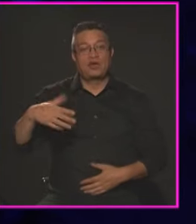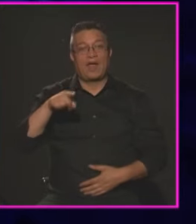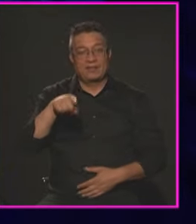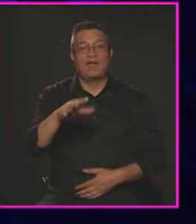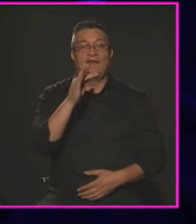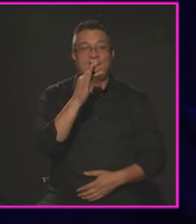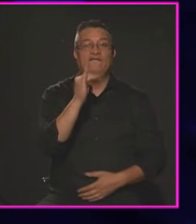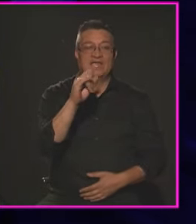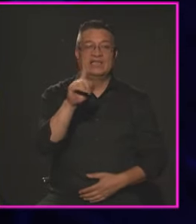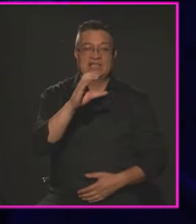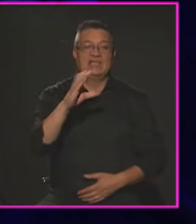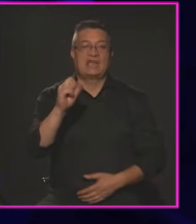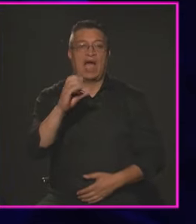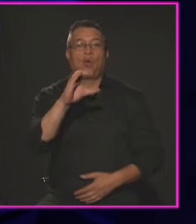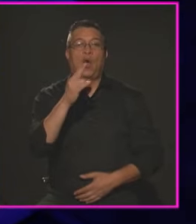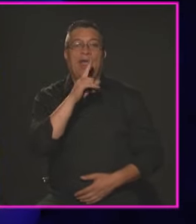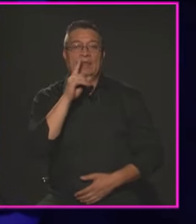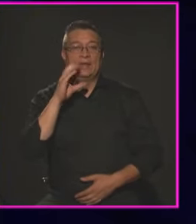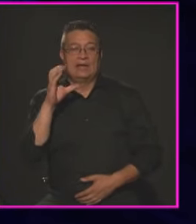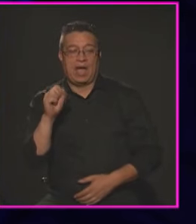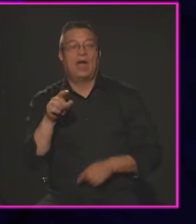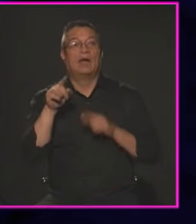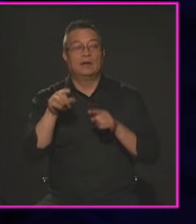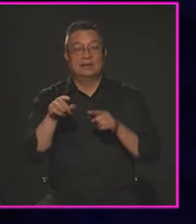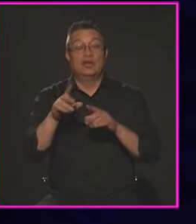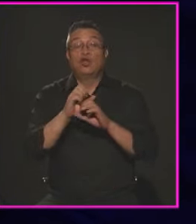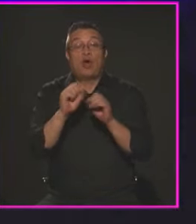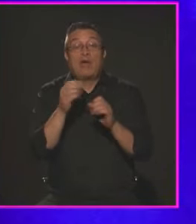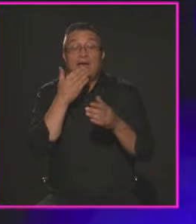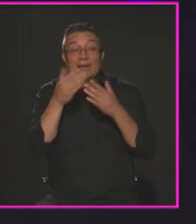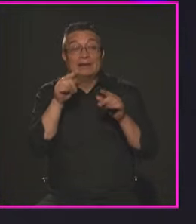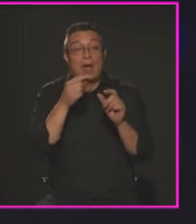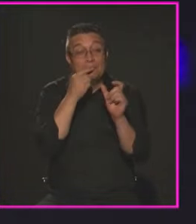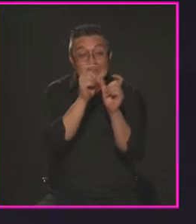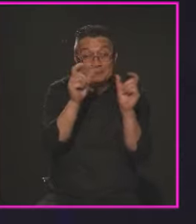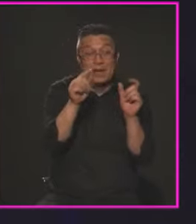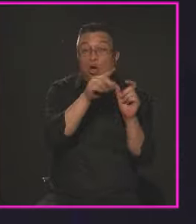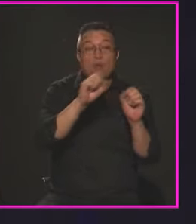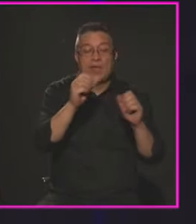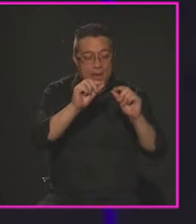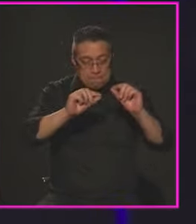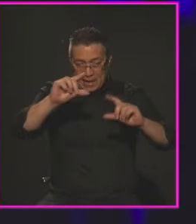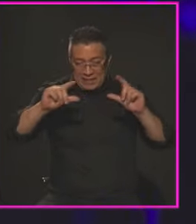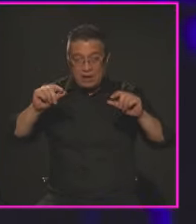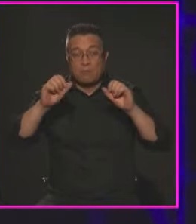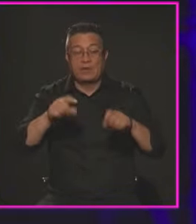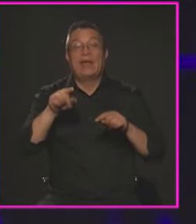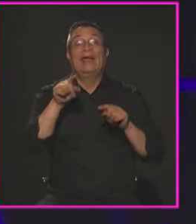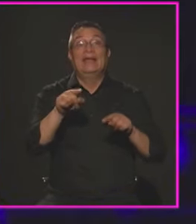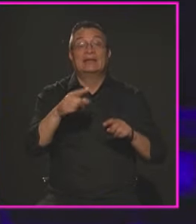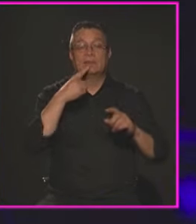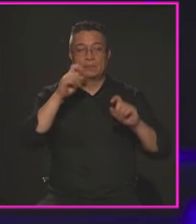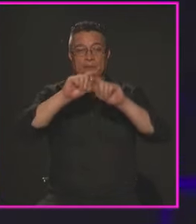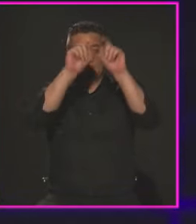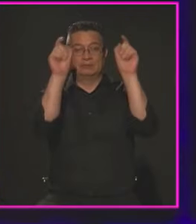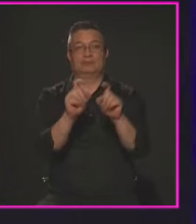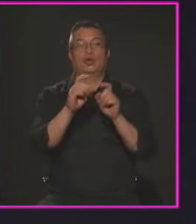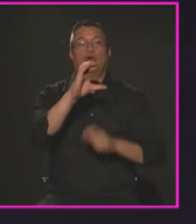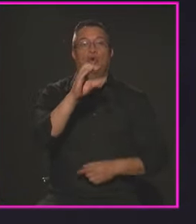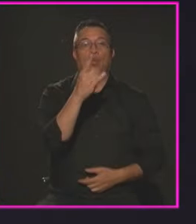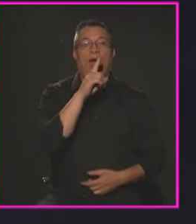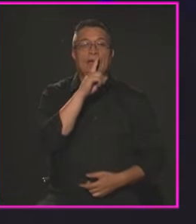a quantum system if you don't see how you measure it. And this is what is called quantum uncertainty, and the measurement changes the system in